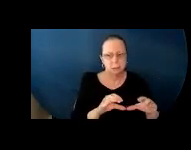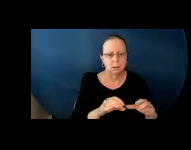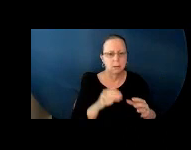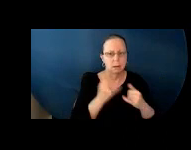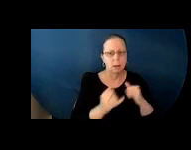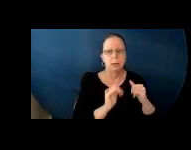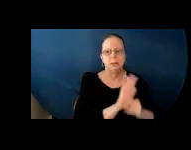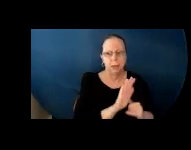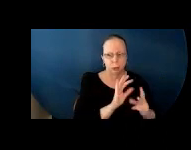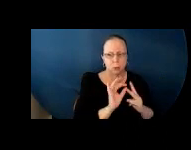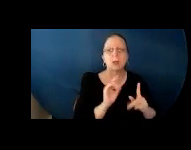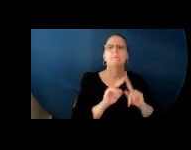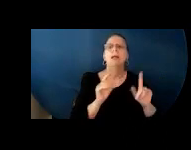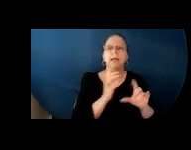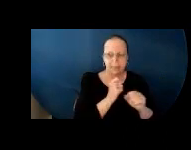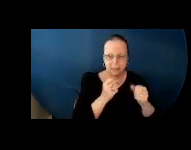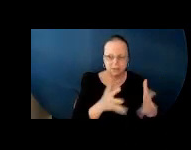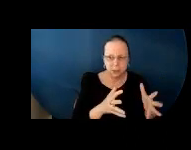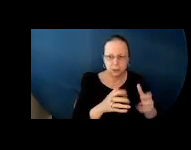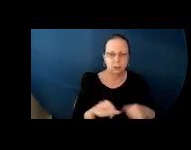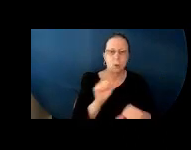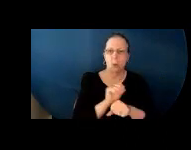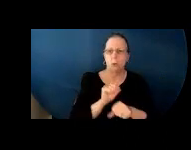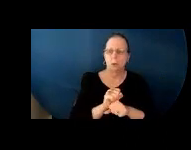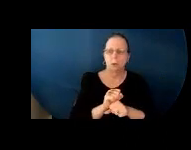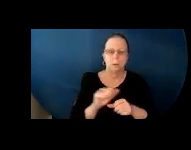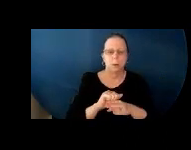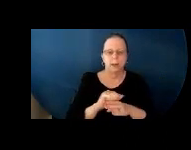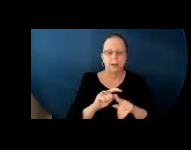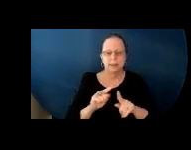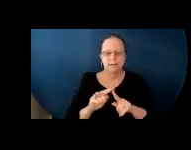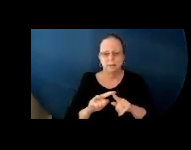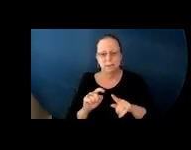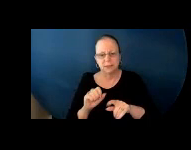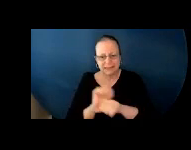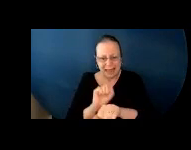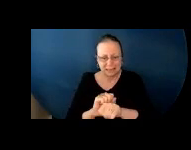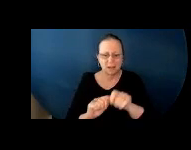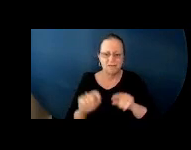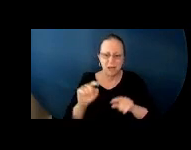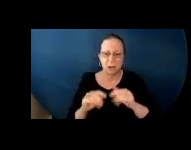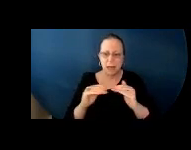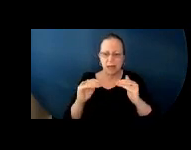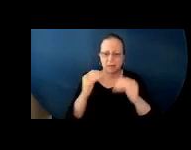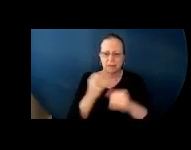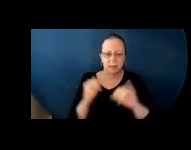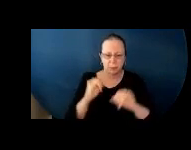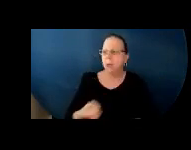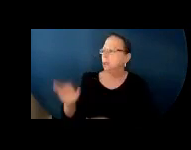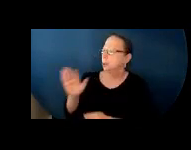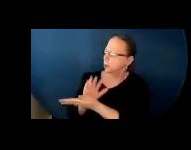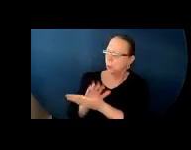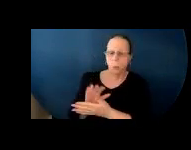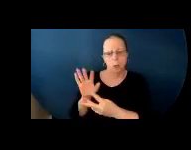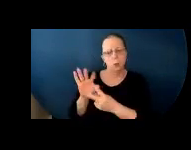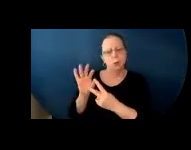it gets done. Work, practice different tasks with varying levels of independence. School, choosing what electives you want